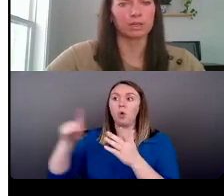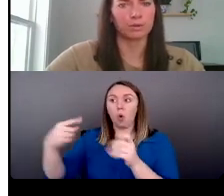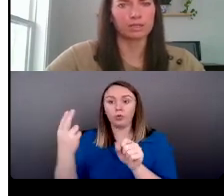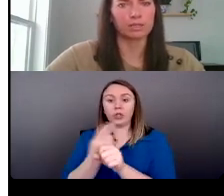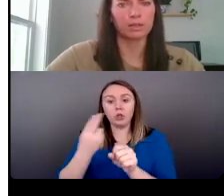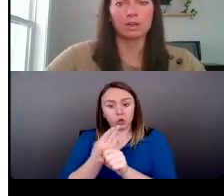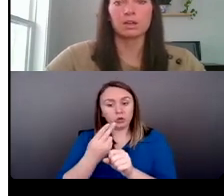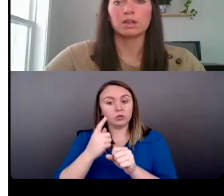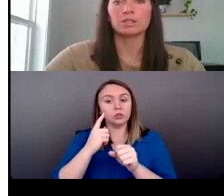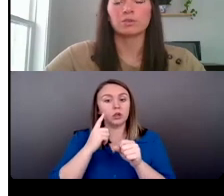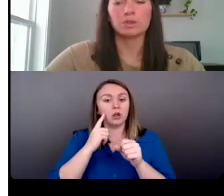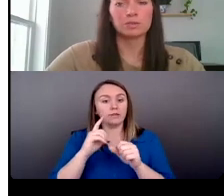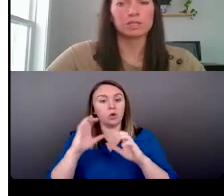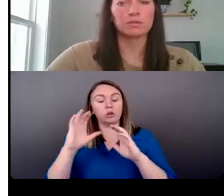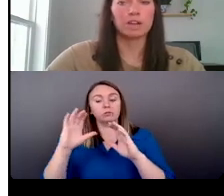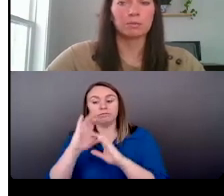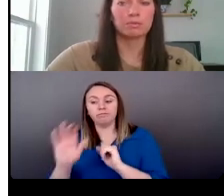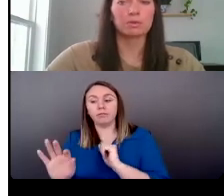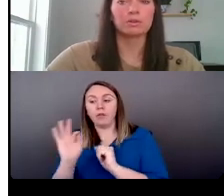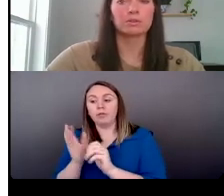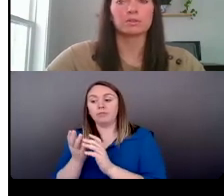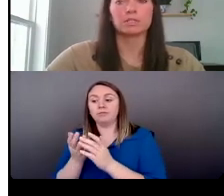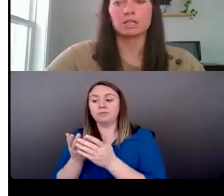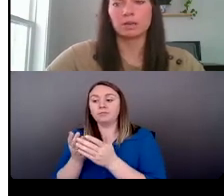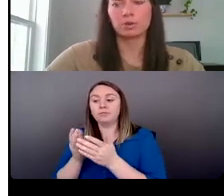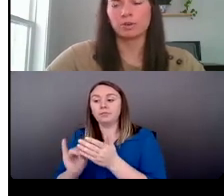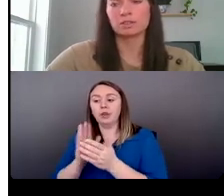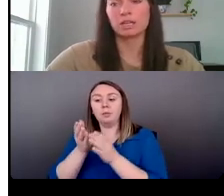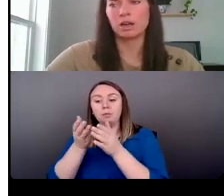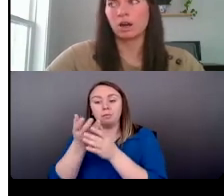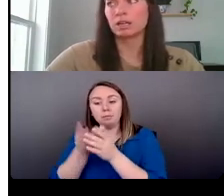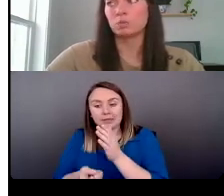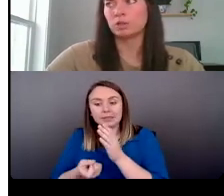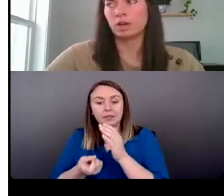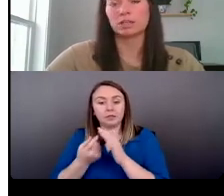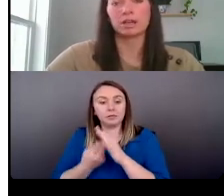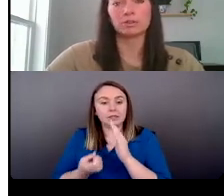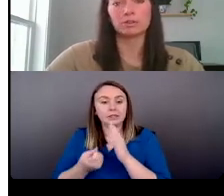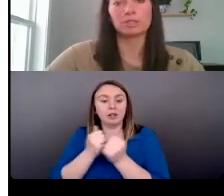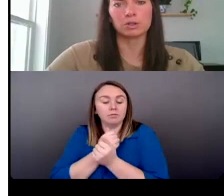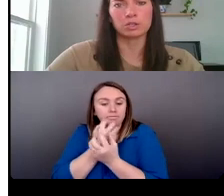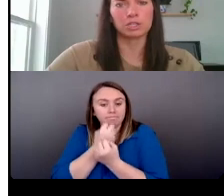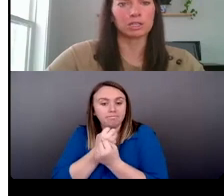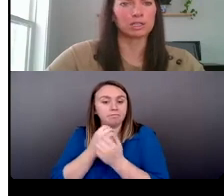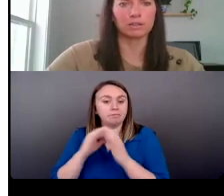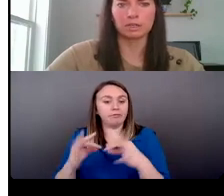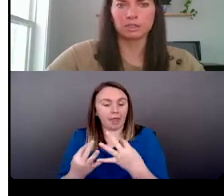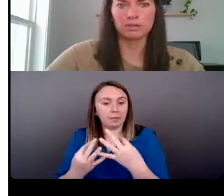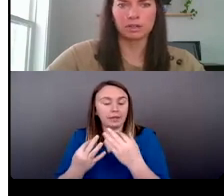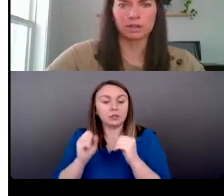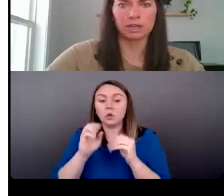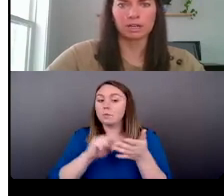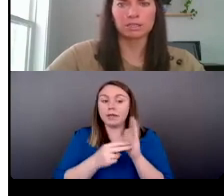one in CODIS. So for this reason, family member DNA profiles cannot and will not ever be searched against the